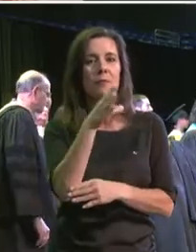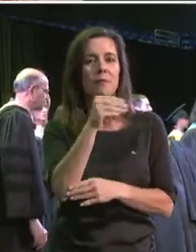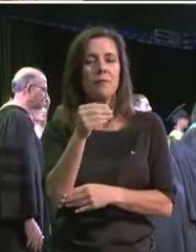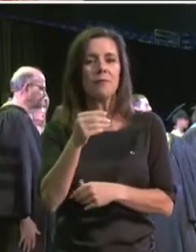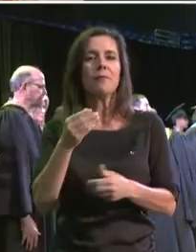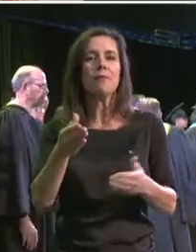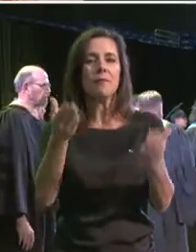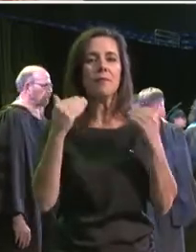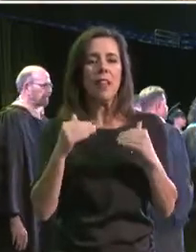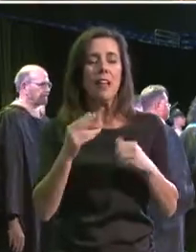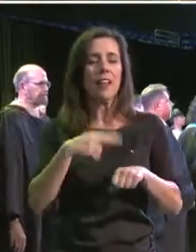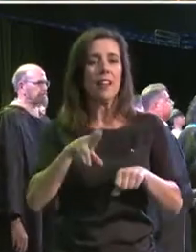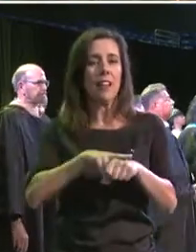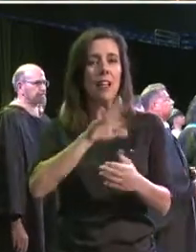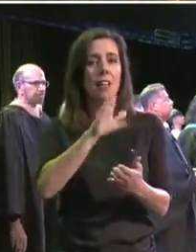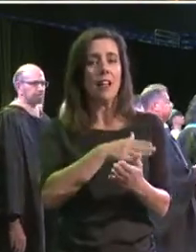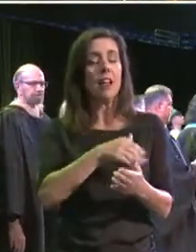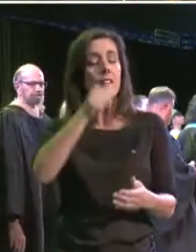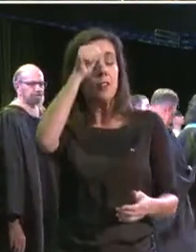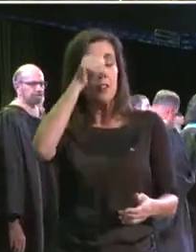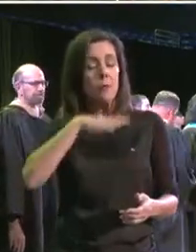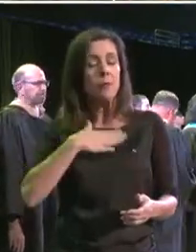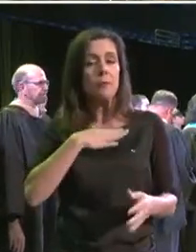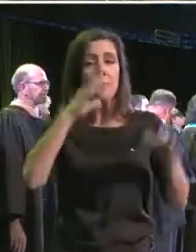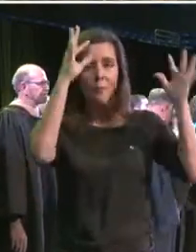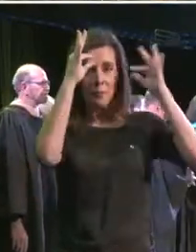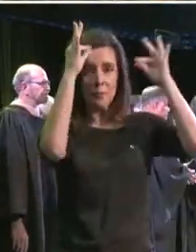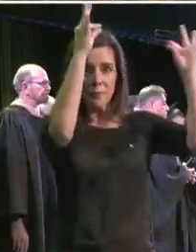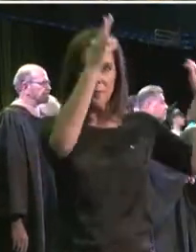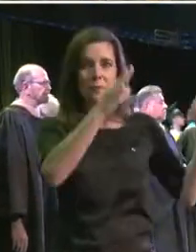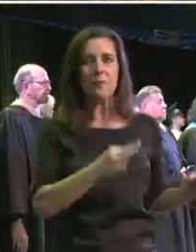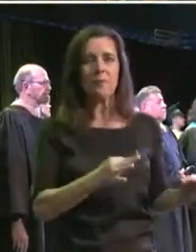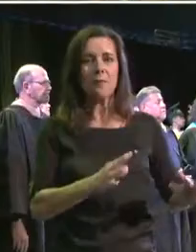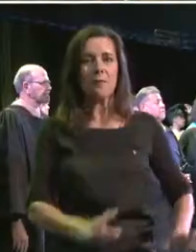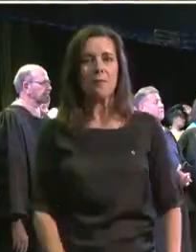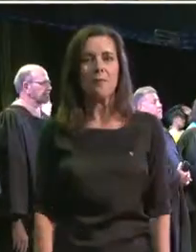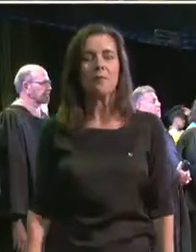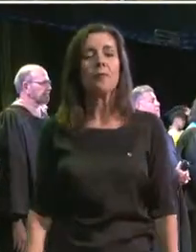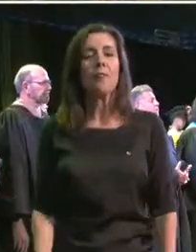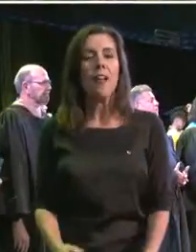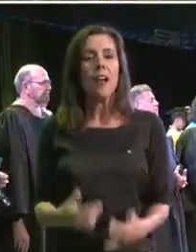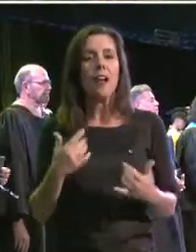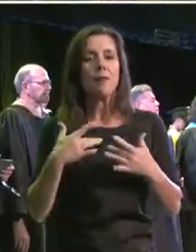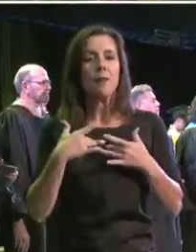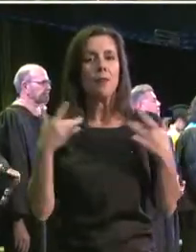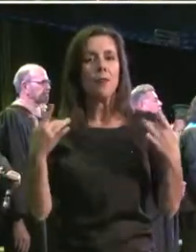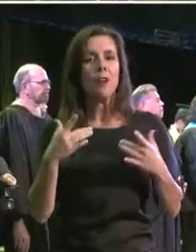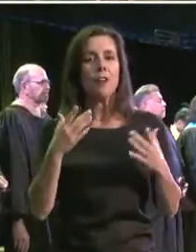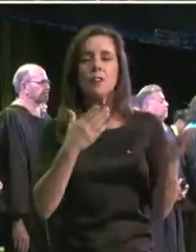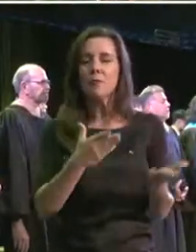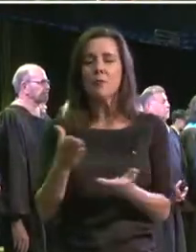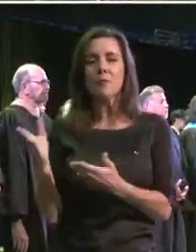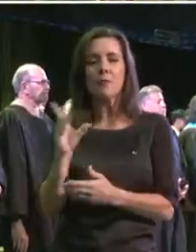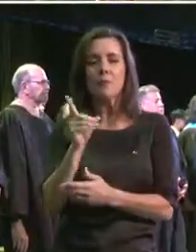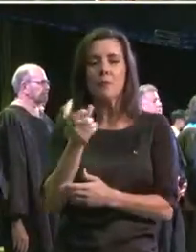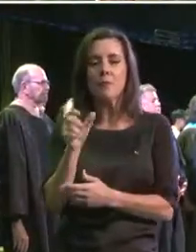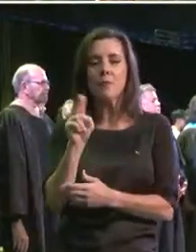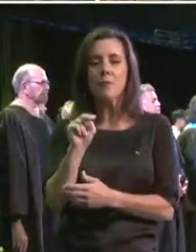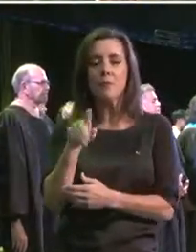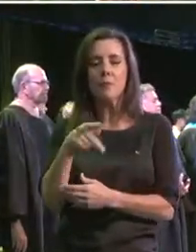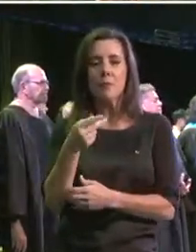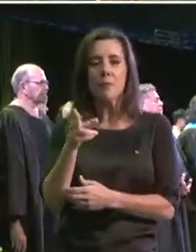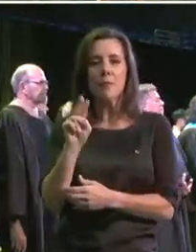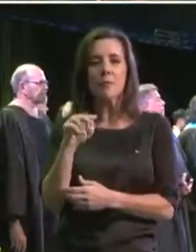anthem. Senior men, please remove your hats at this time. It is my pleasure to present Don Phong